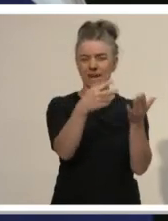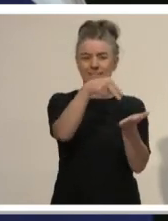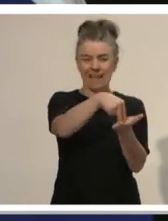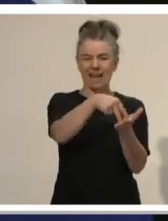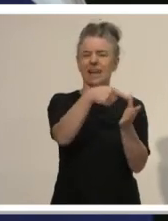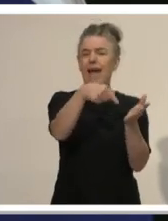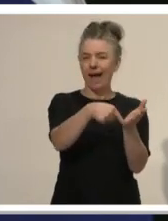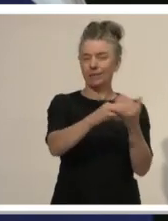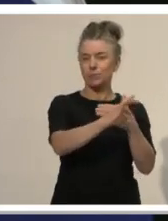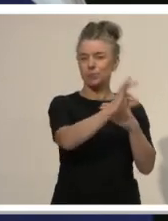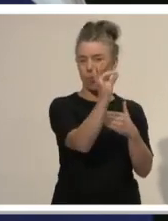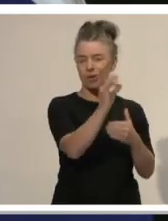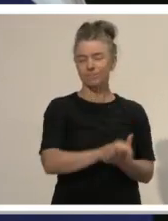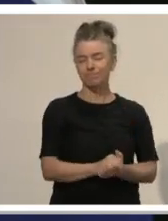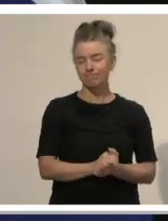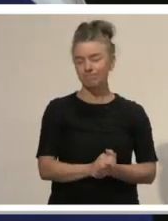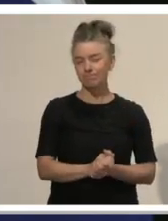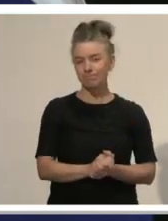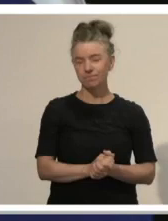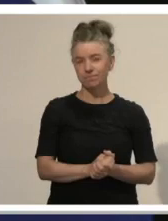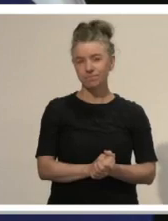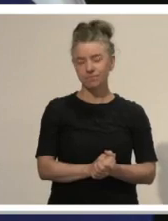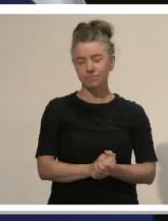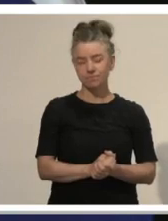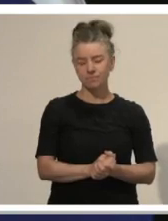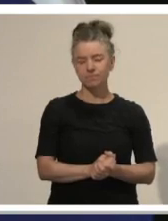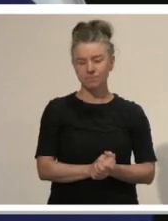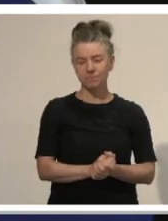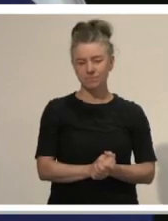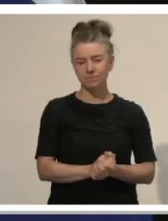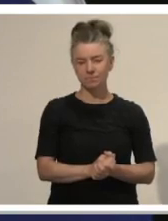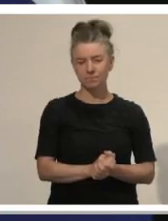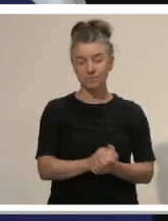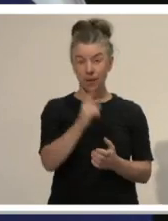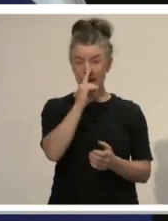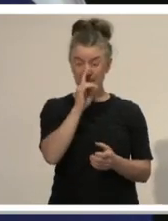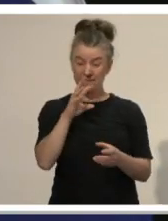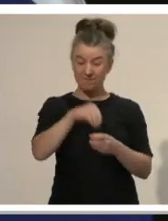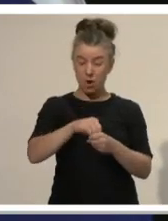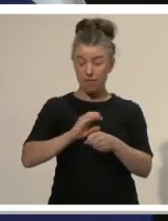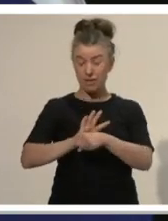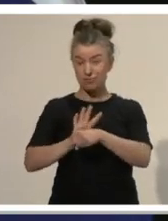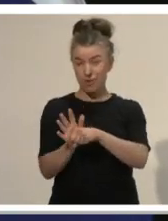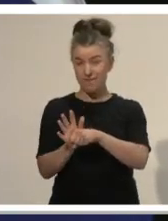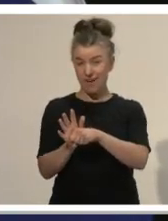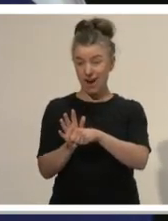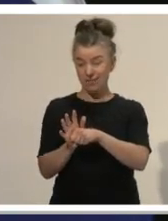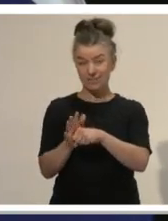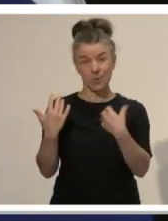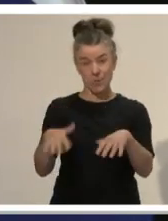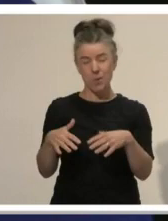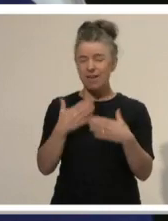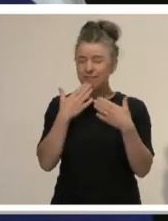spirit of recognising those who have been a part of our COVID-19 response, today I want to thank the New Zealand Defence